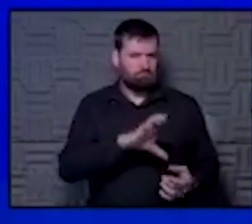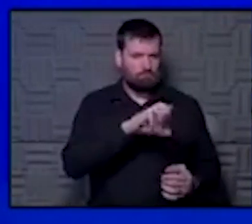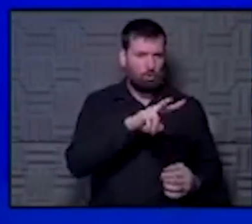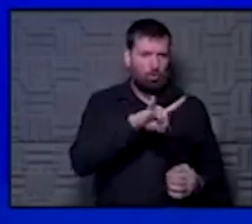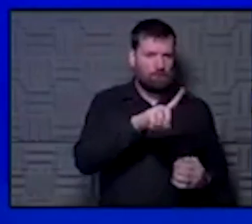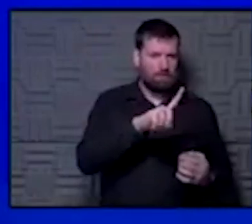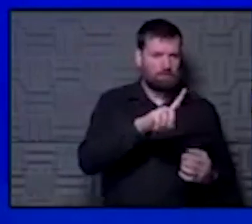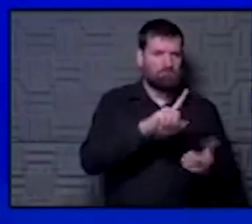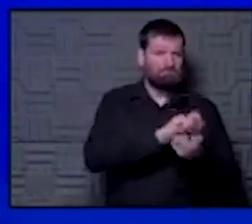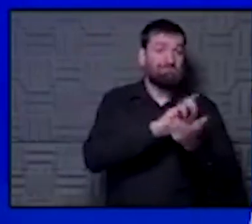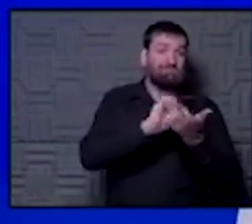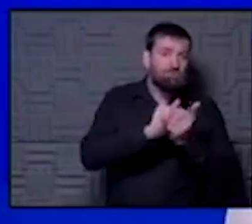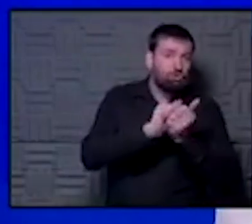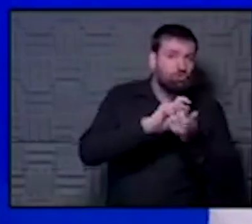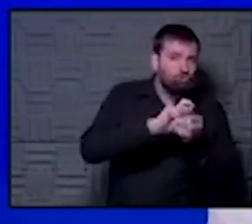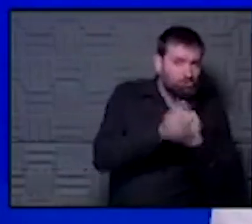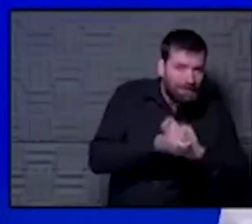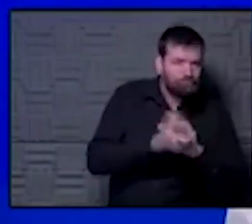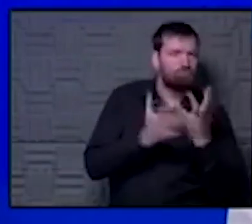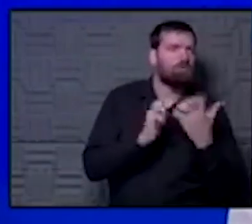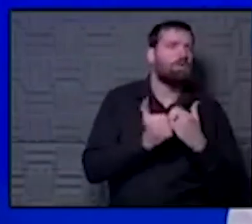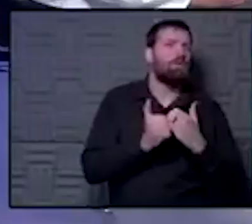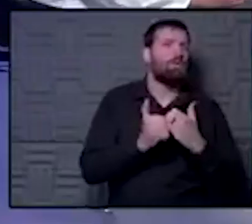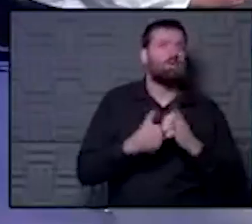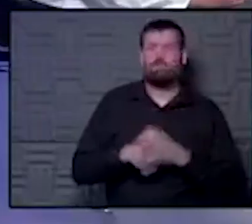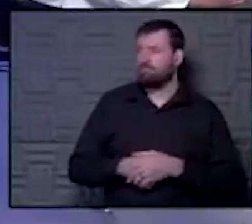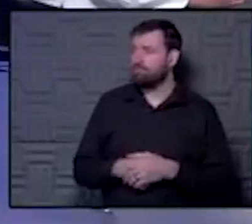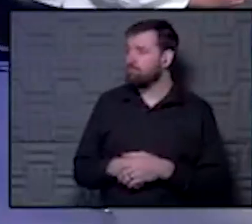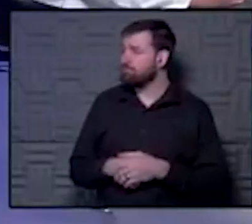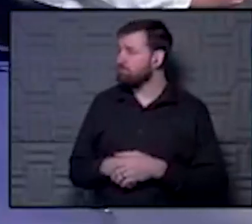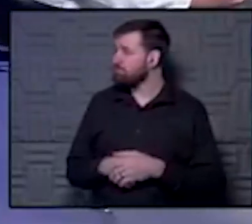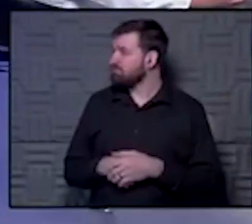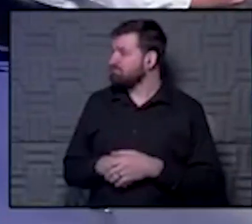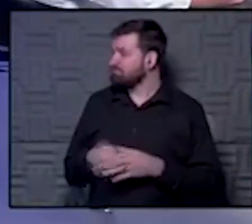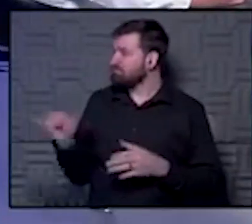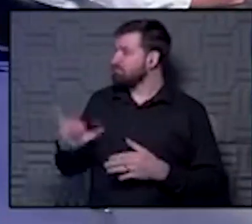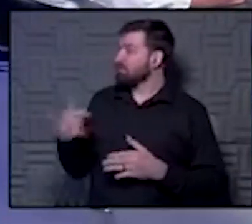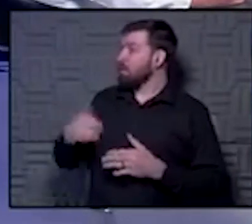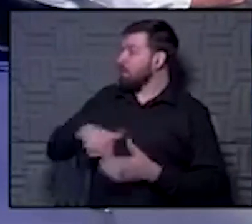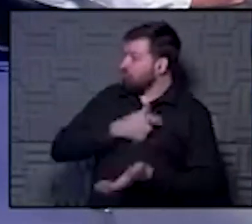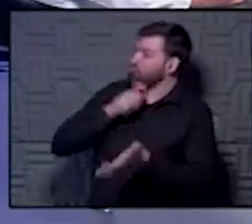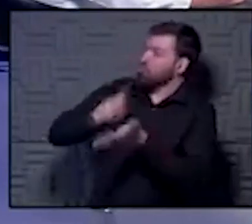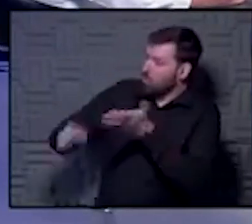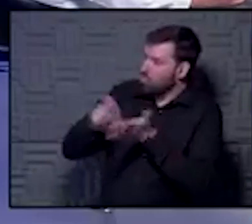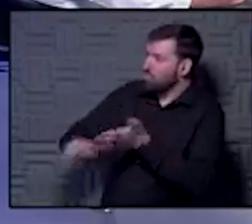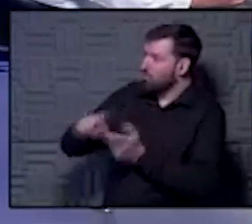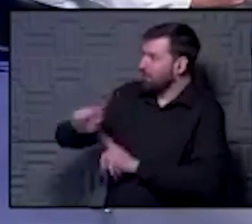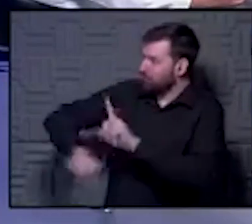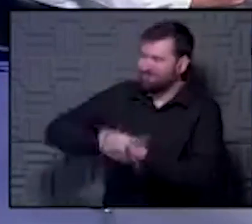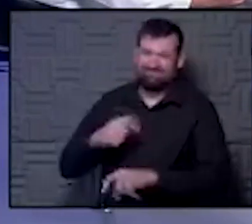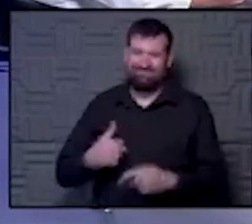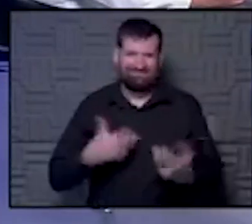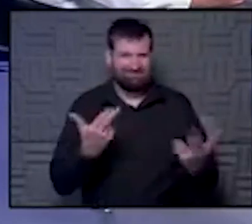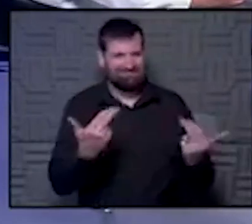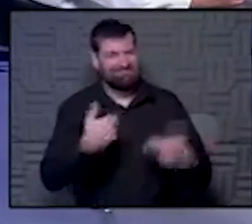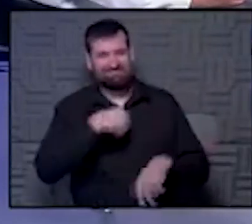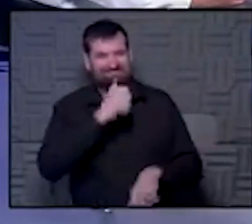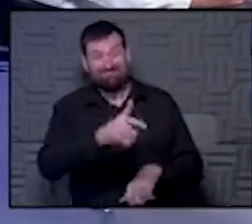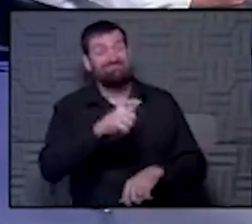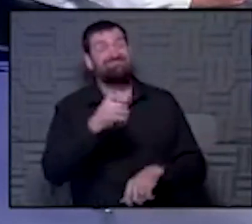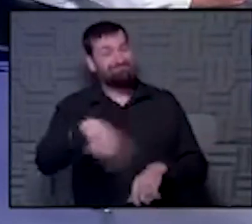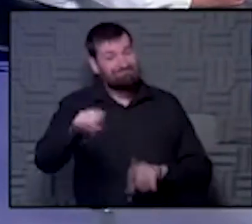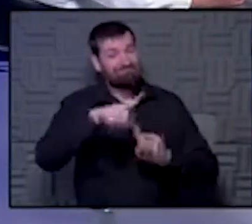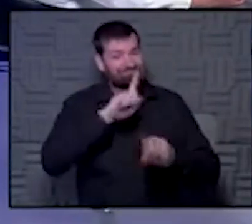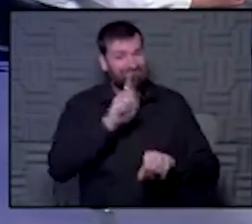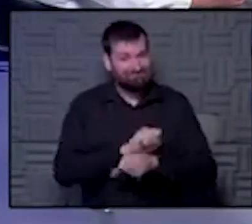that changed? That's a great different what question. you might do with another patient. Kyle, it's almost like we wrote the question. We didn't. I'm just kidding. No. So, that's a real question. So, Kyle, go